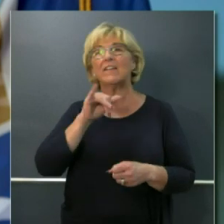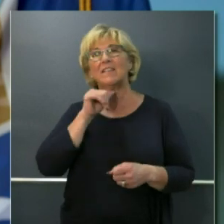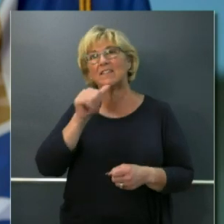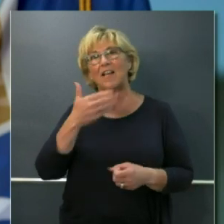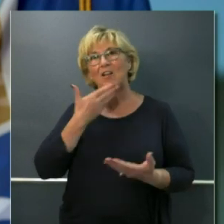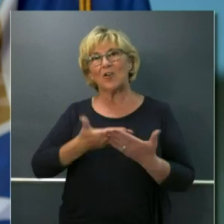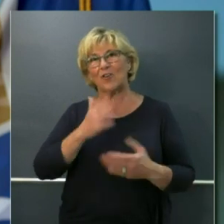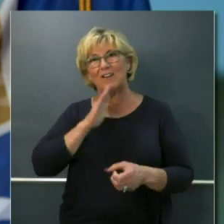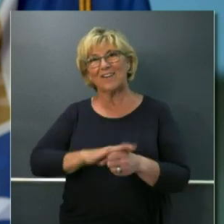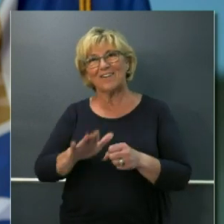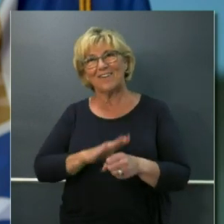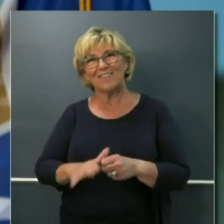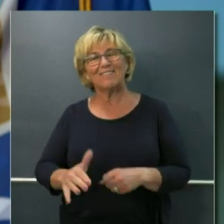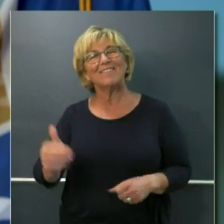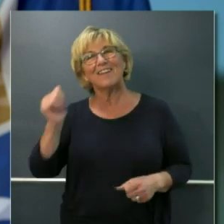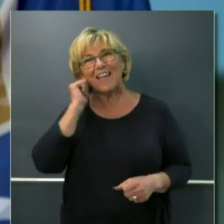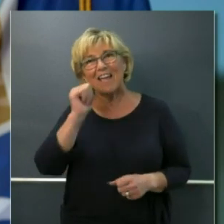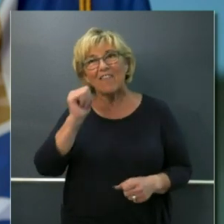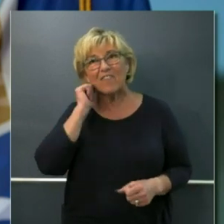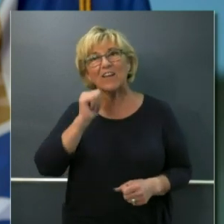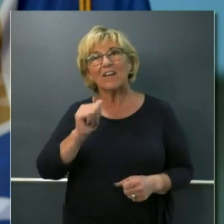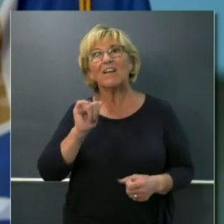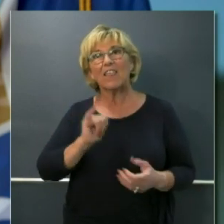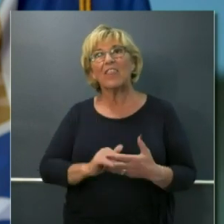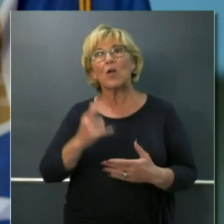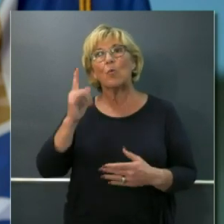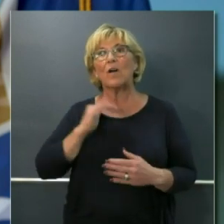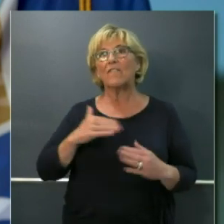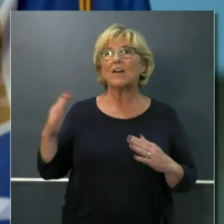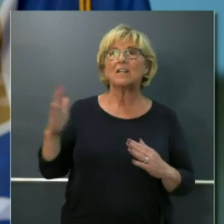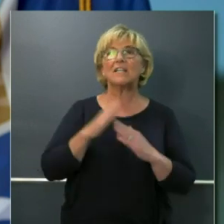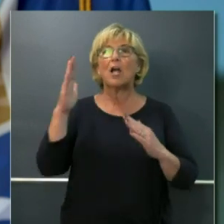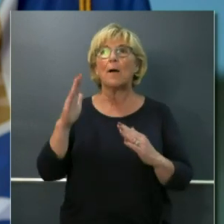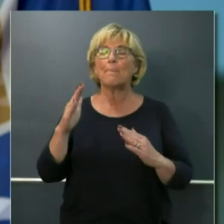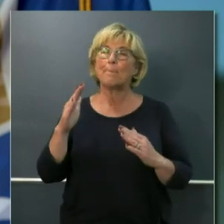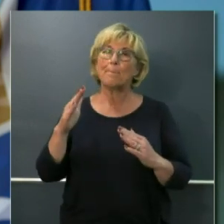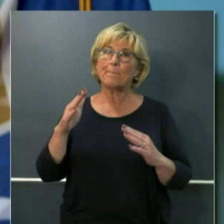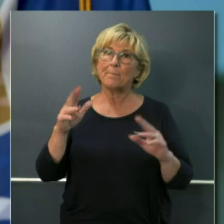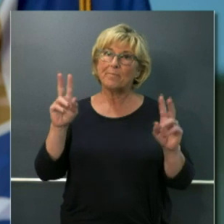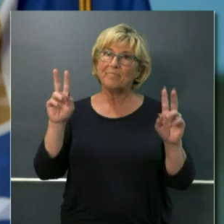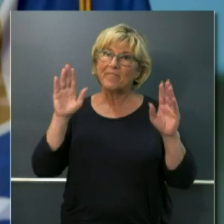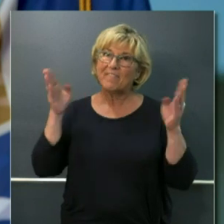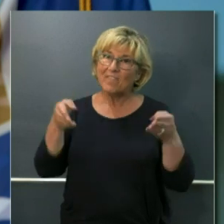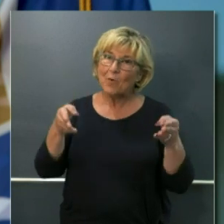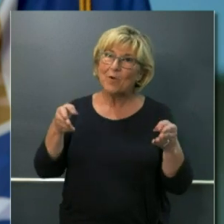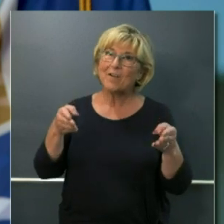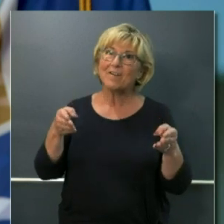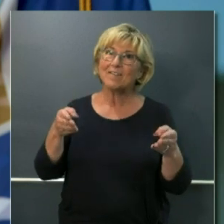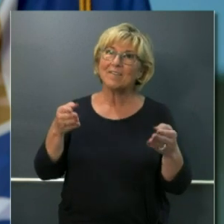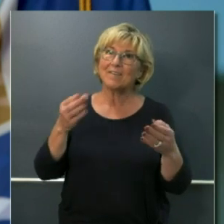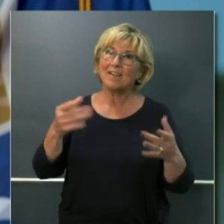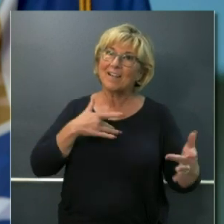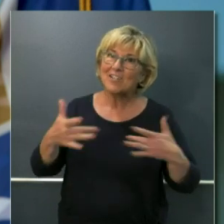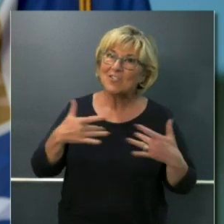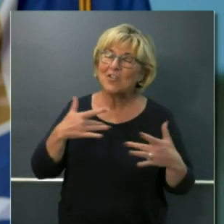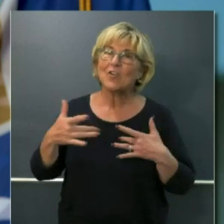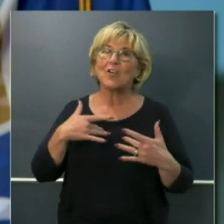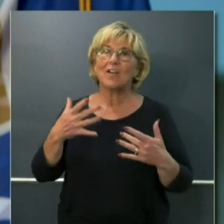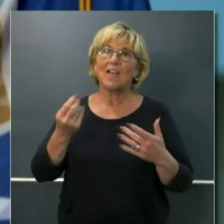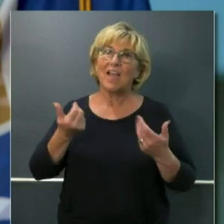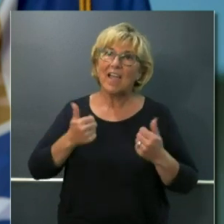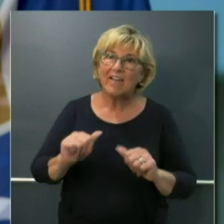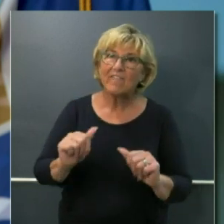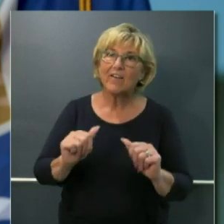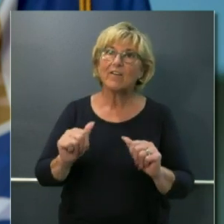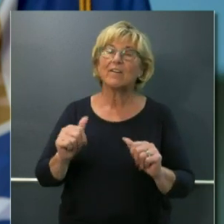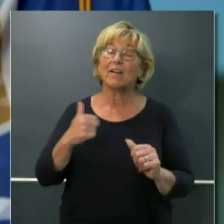yes, every day, this is one of our top points of conversation, concern, and effort.